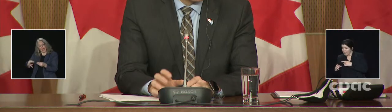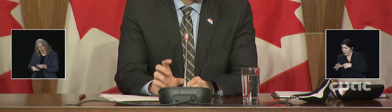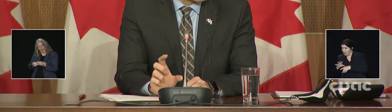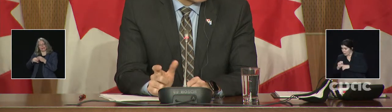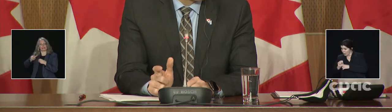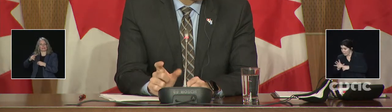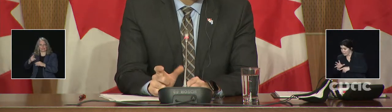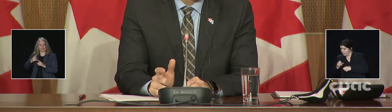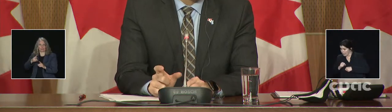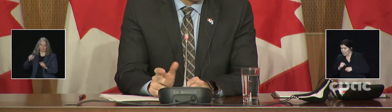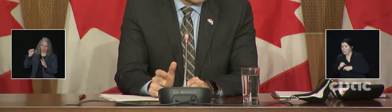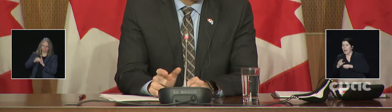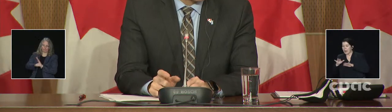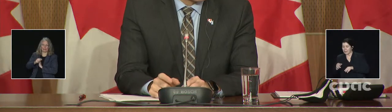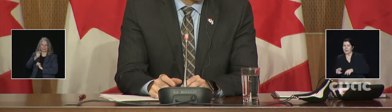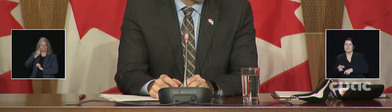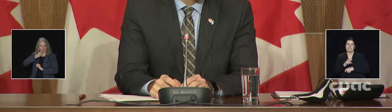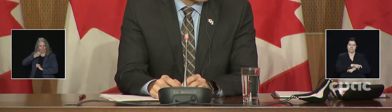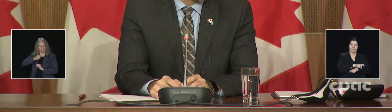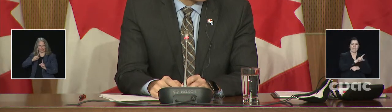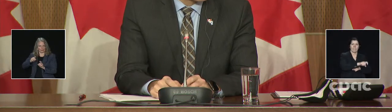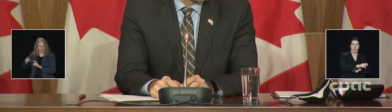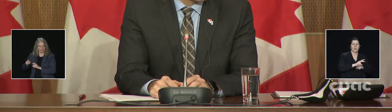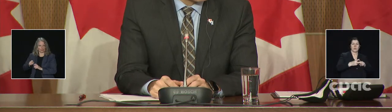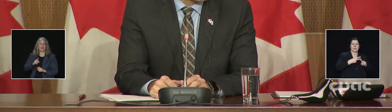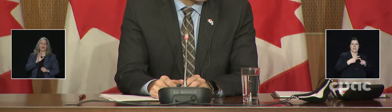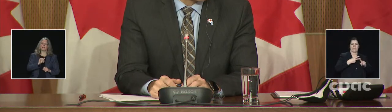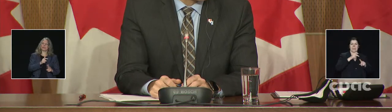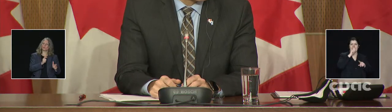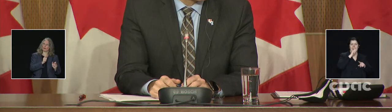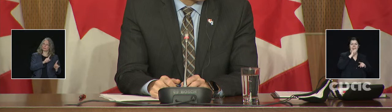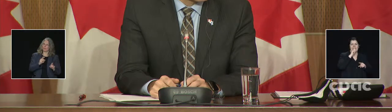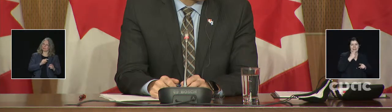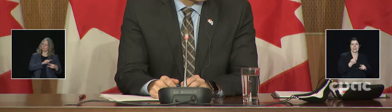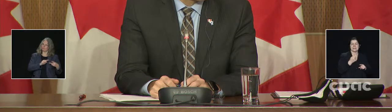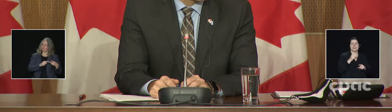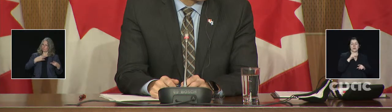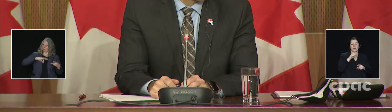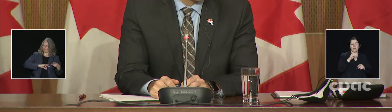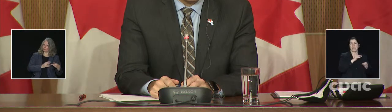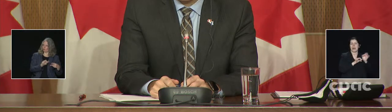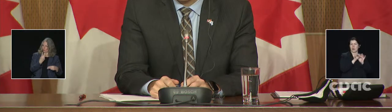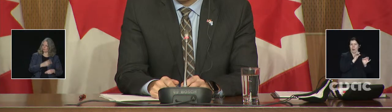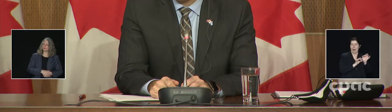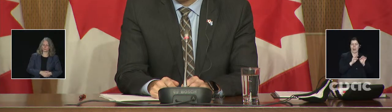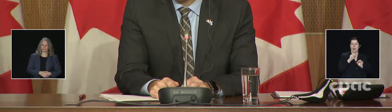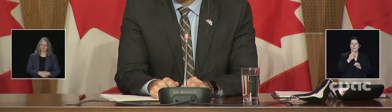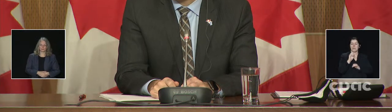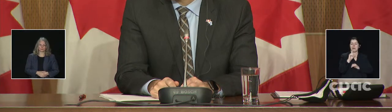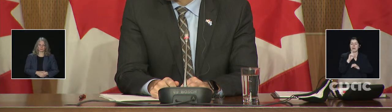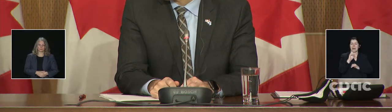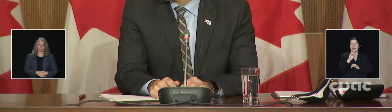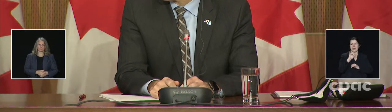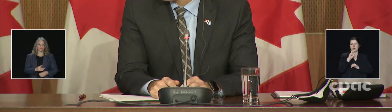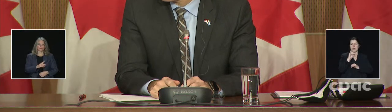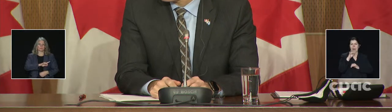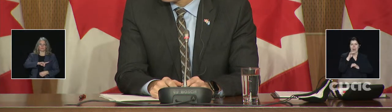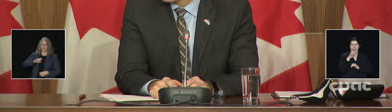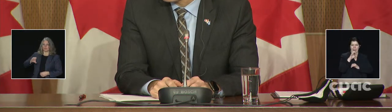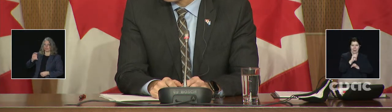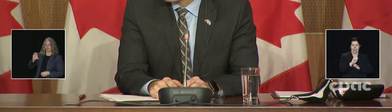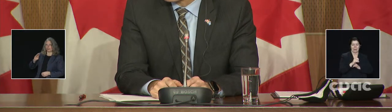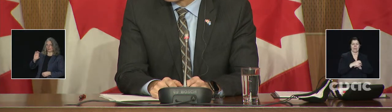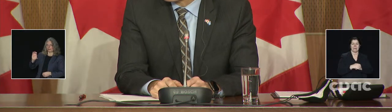So these are the two main purposes for which the rapid test can be used. Oops. Ashley Burke, CBC